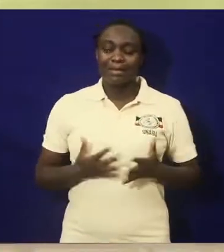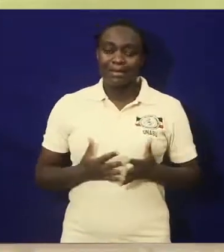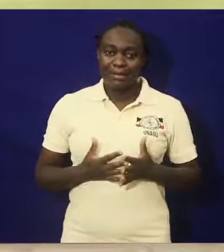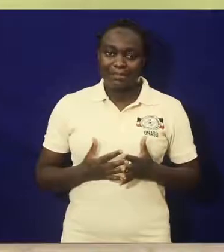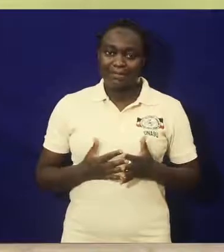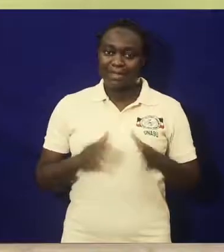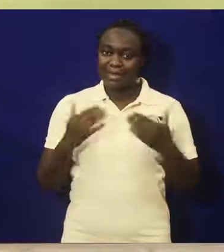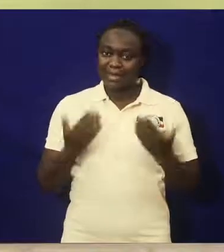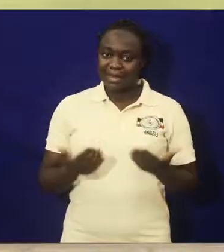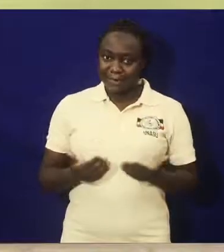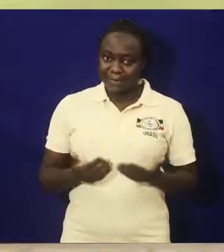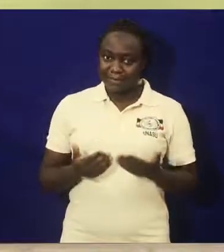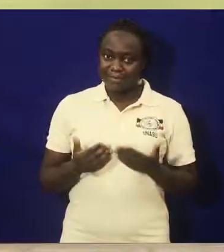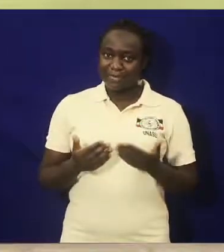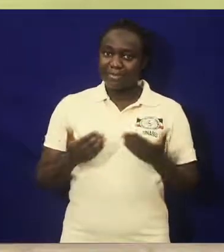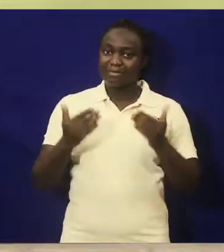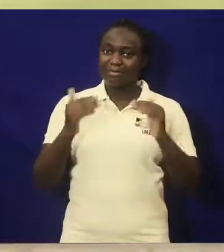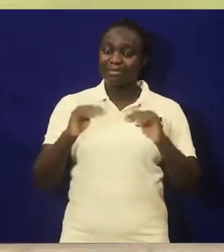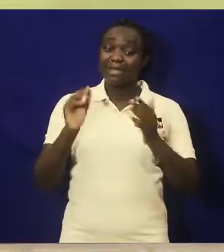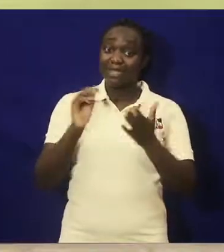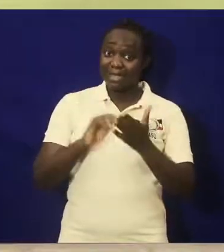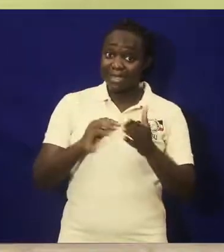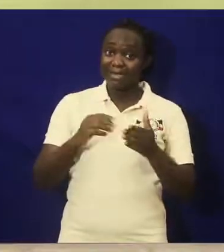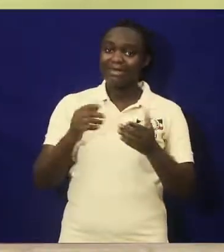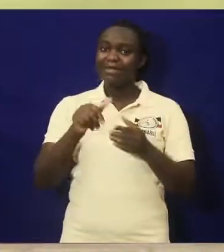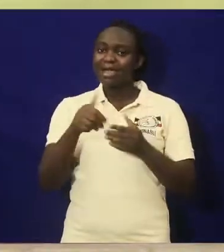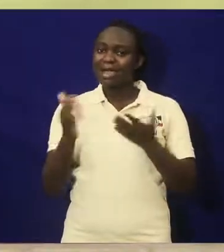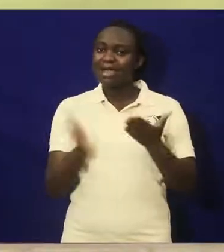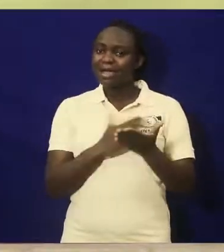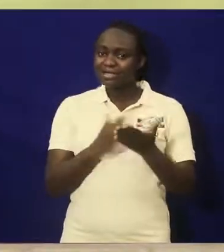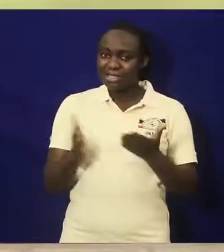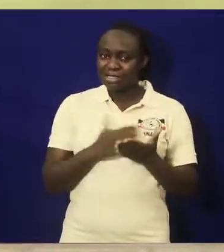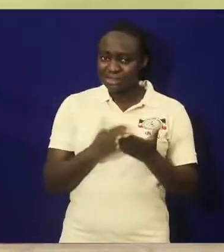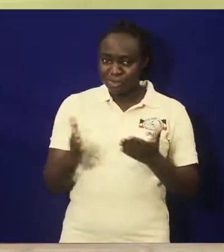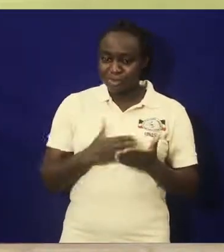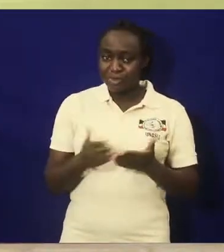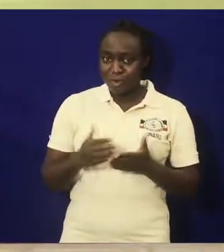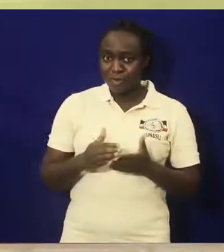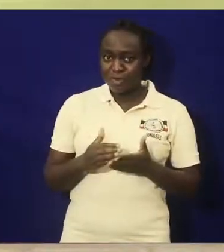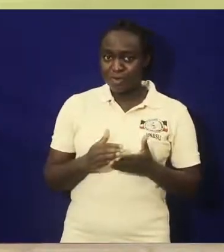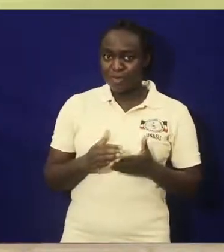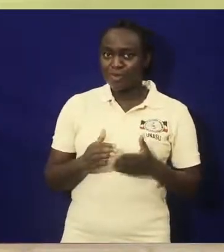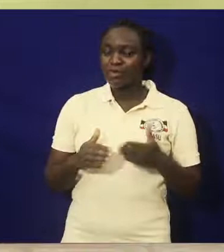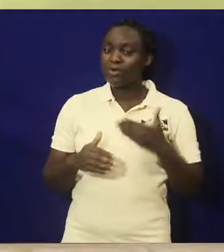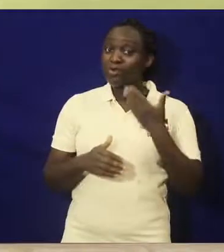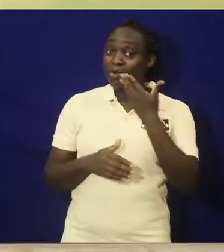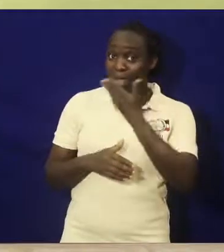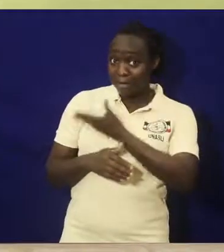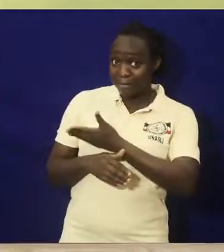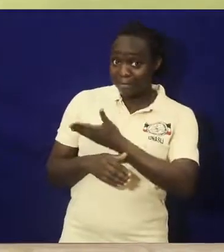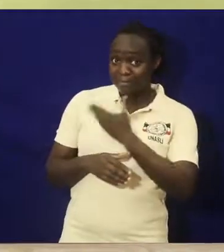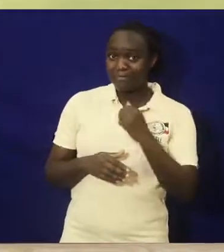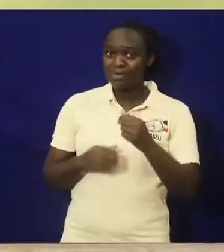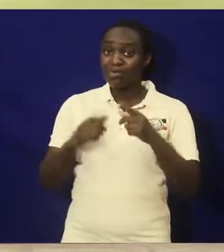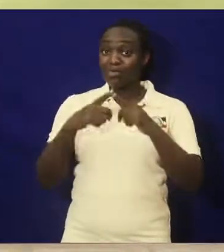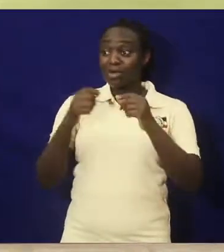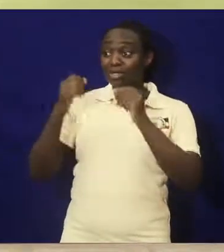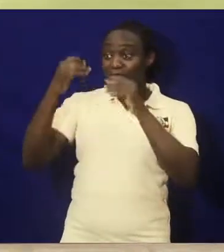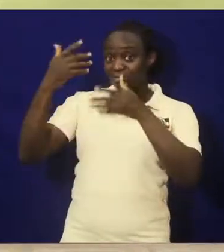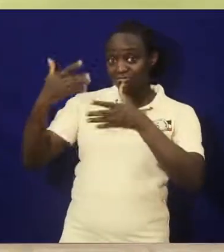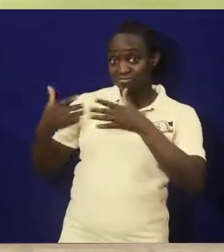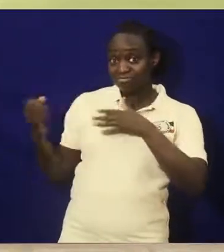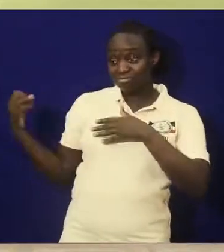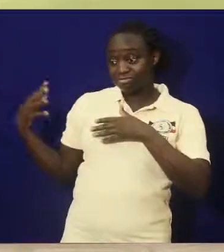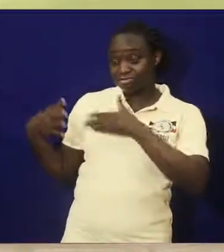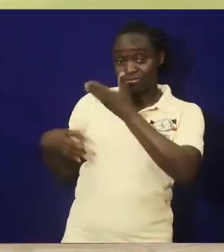let's sing the second part of the song about the plant flower and learn more